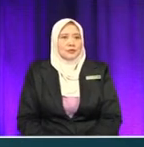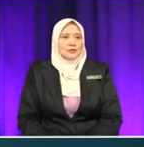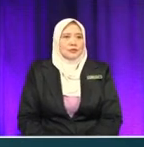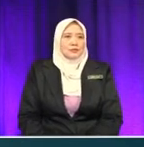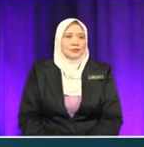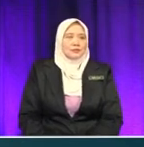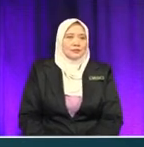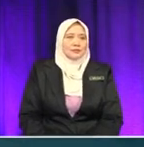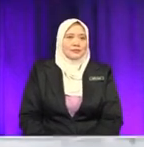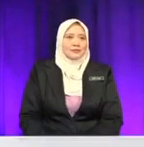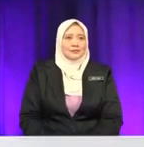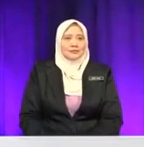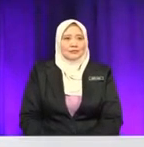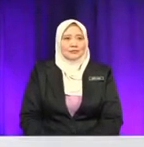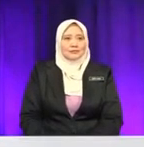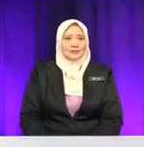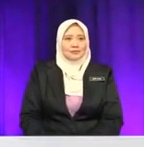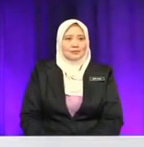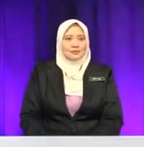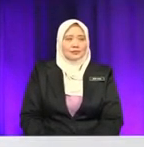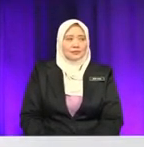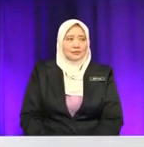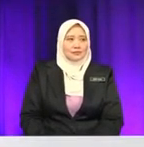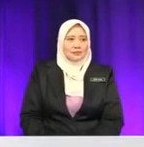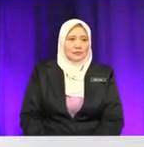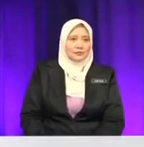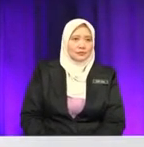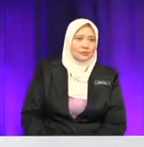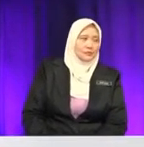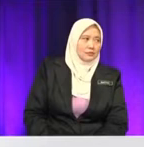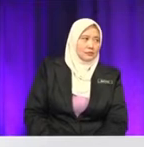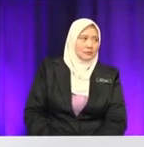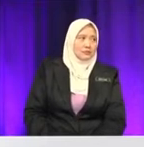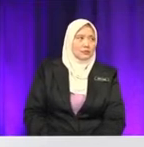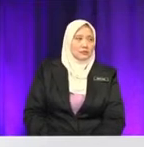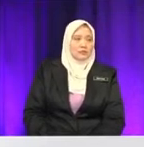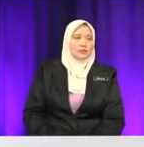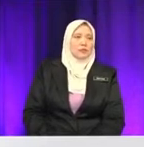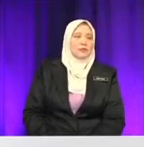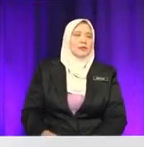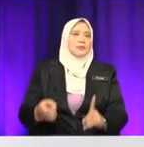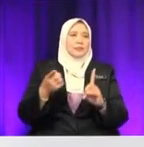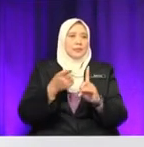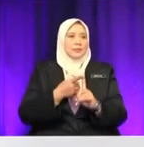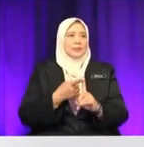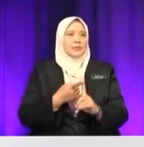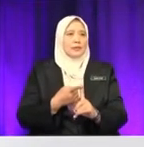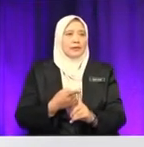All right. You may start now. Okay, Ideal. I will choose mental health issues and